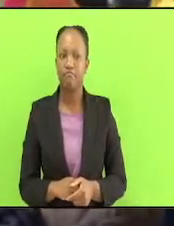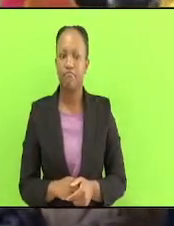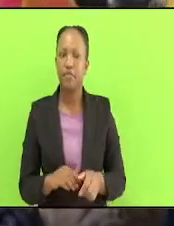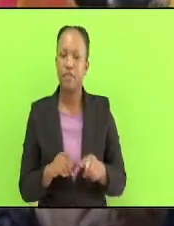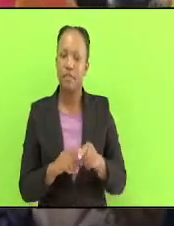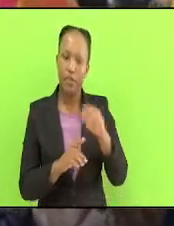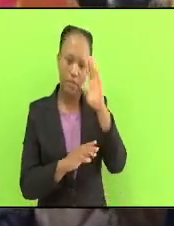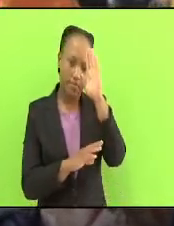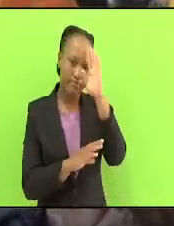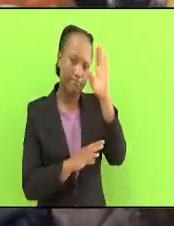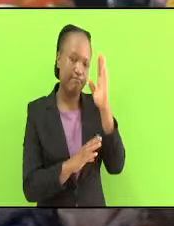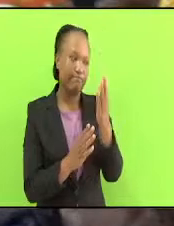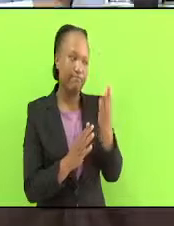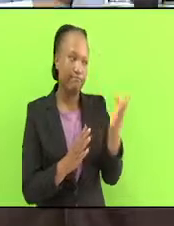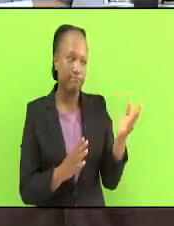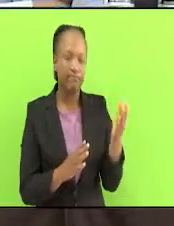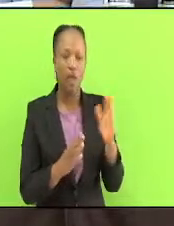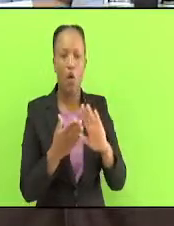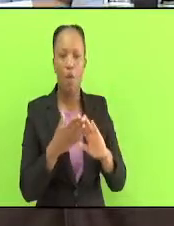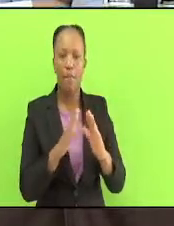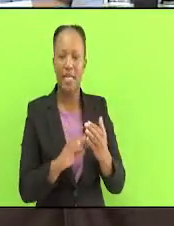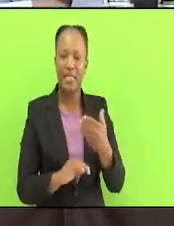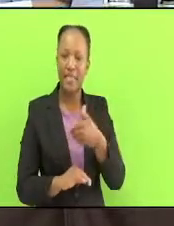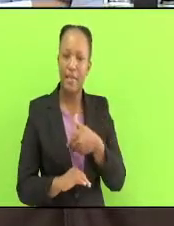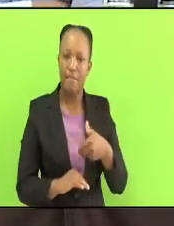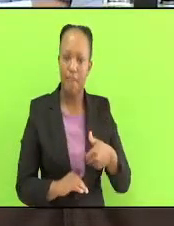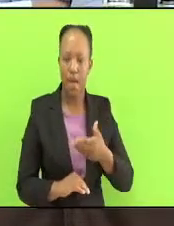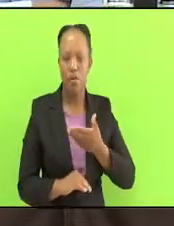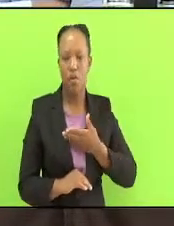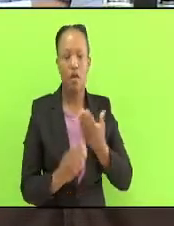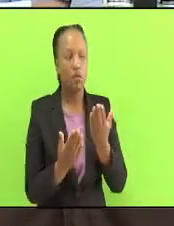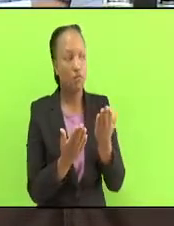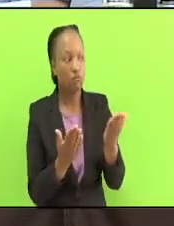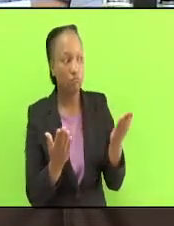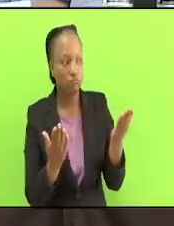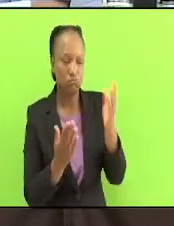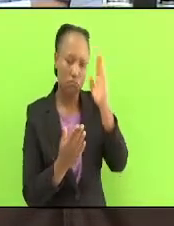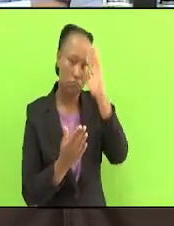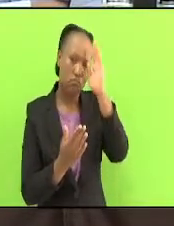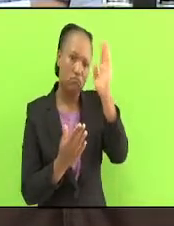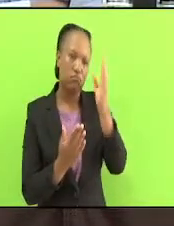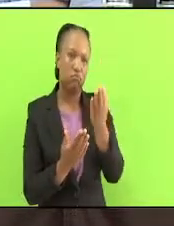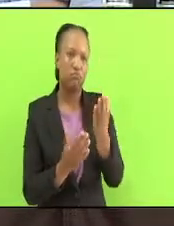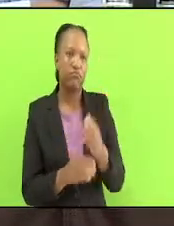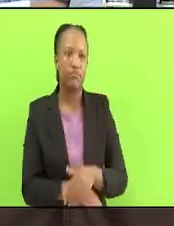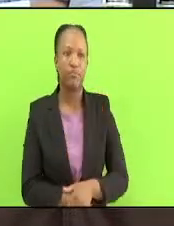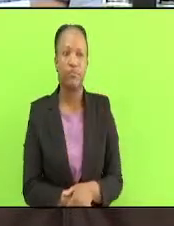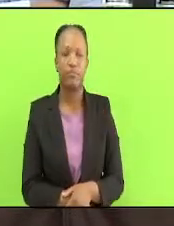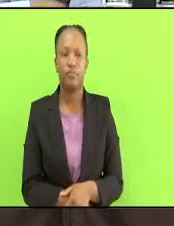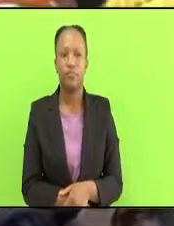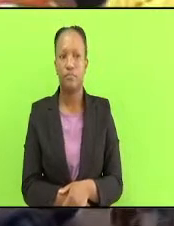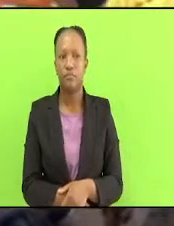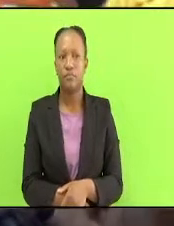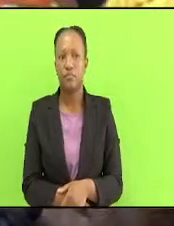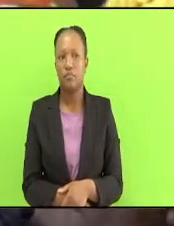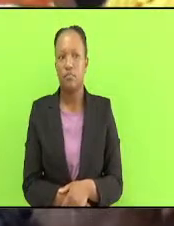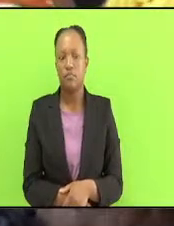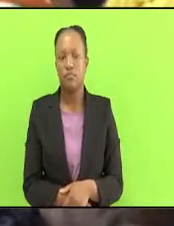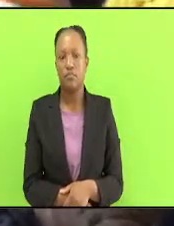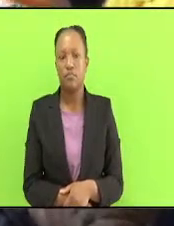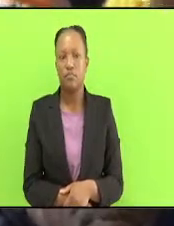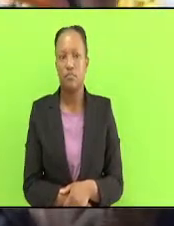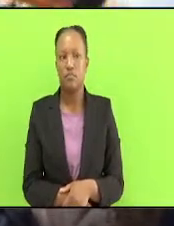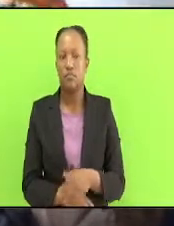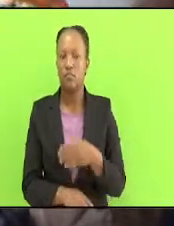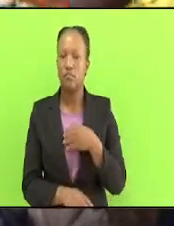bomme le bontate. And also my greetings to ladies and gentlemen. Okay. Nna ka lebitso